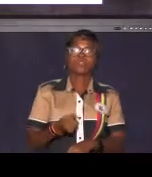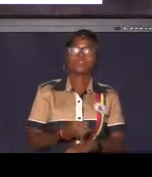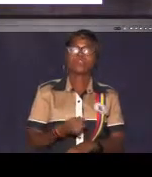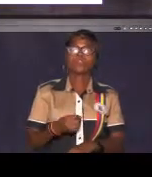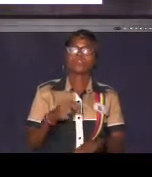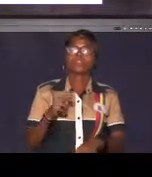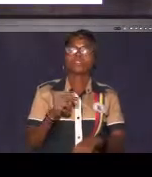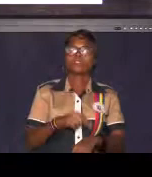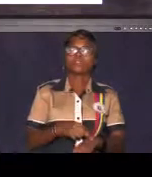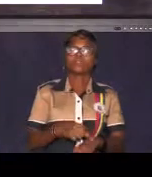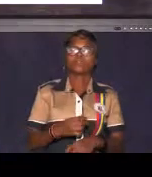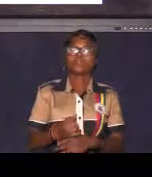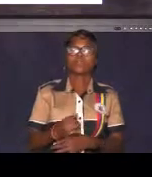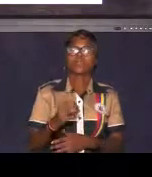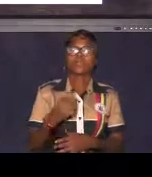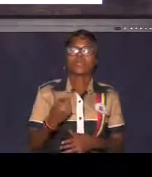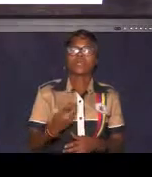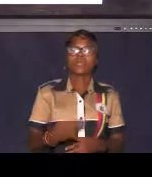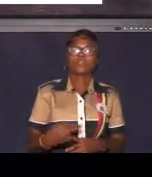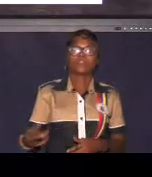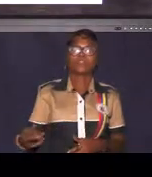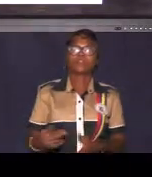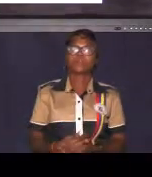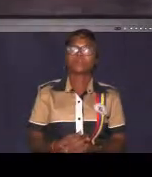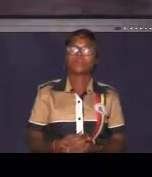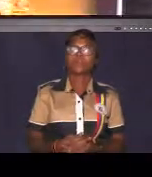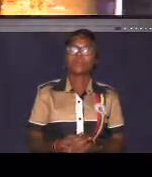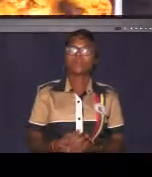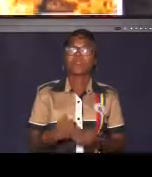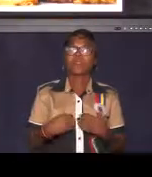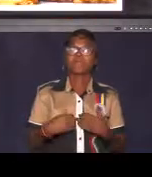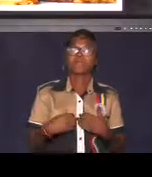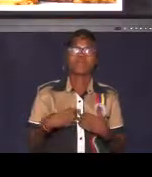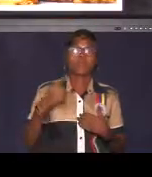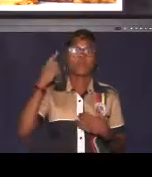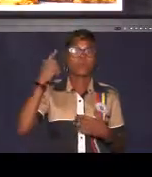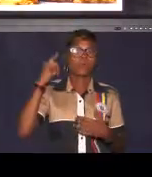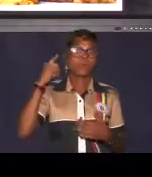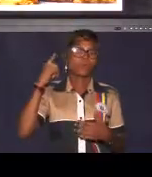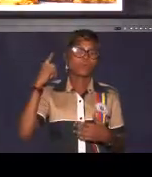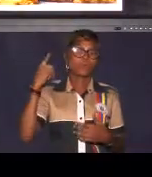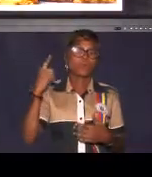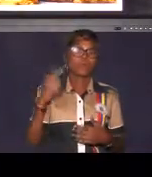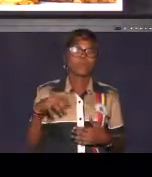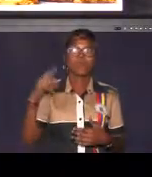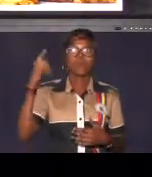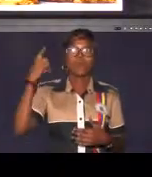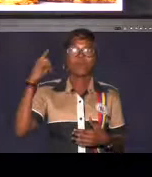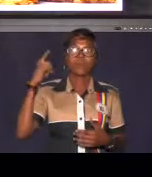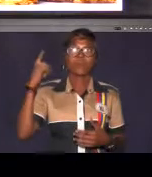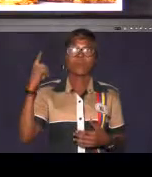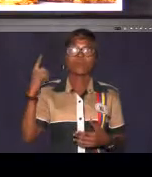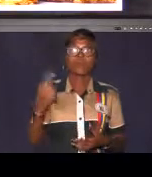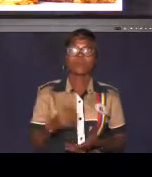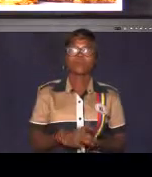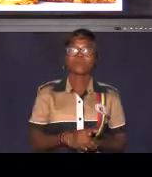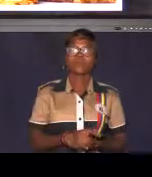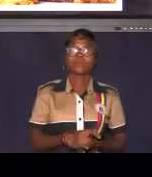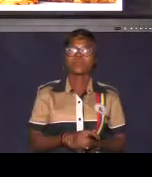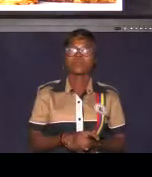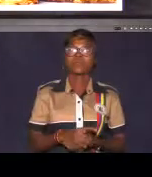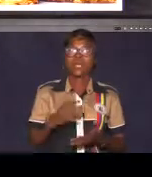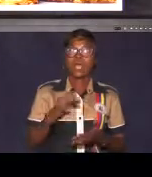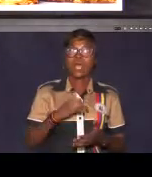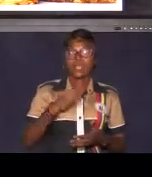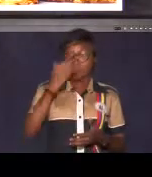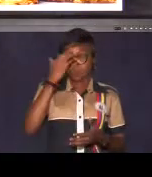solid mineral. Let's look at another one. And I have gold. Say that. Wow,